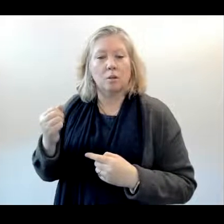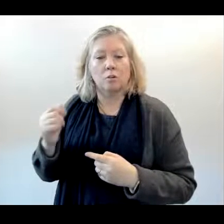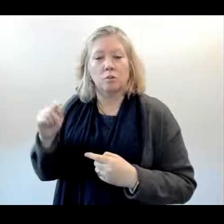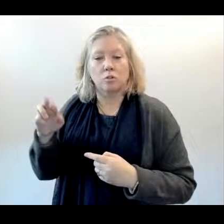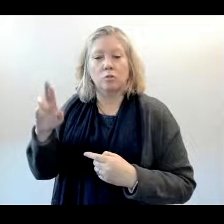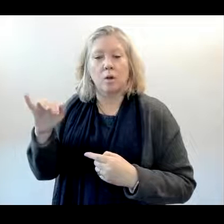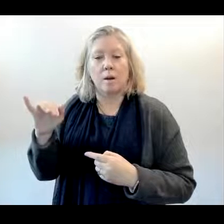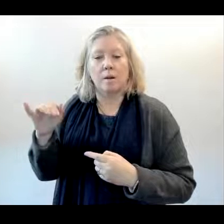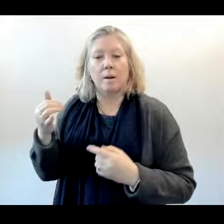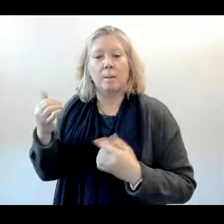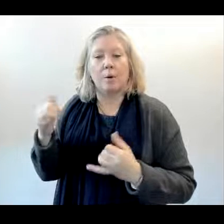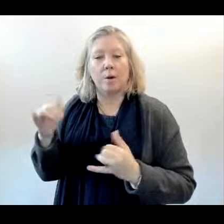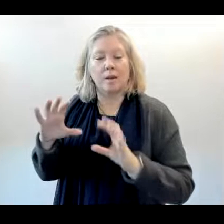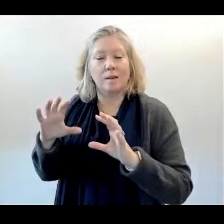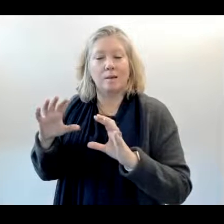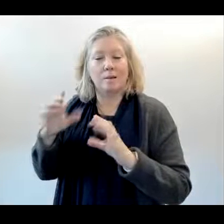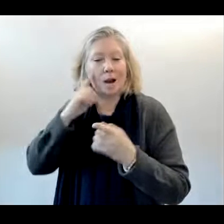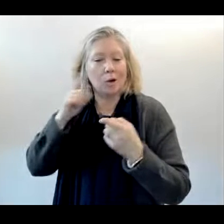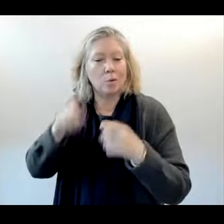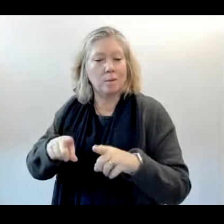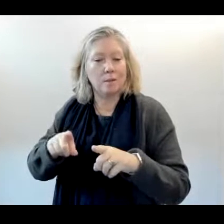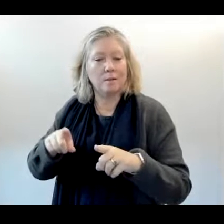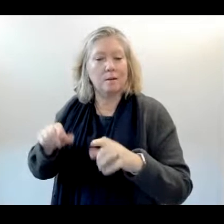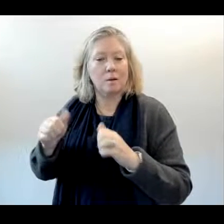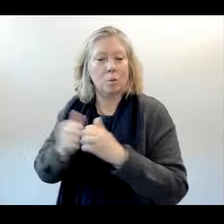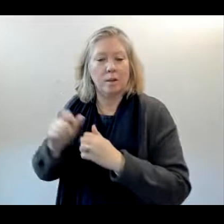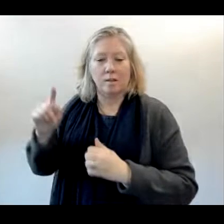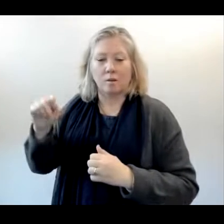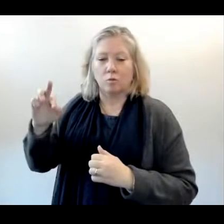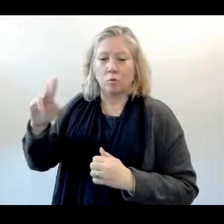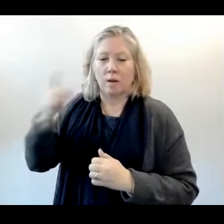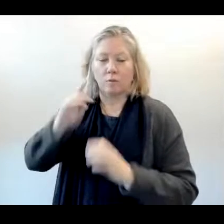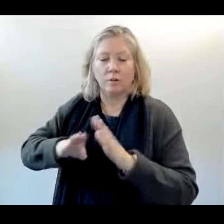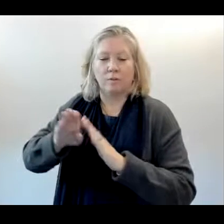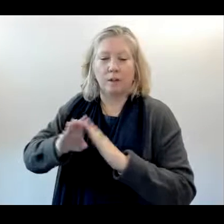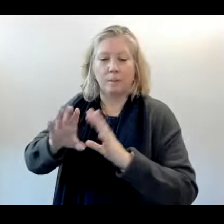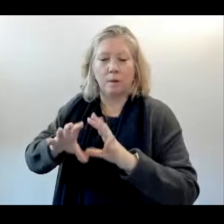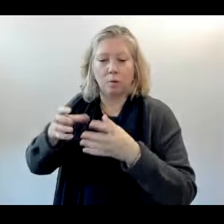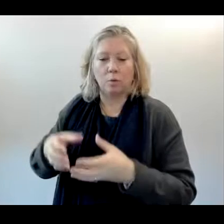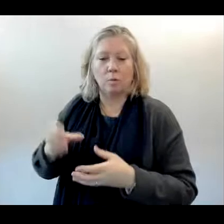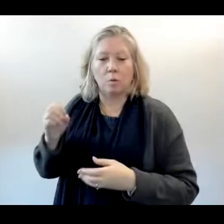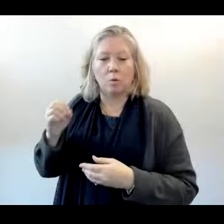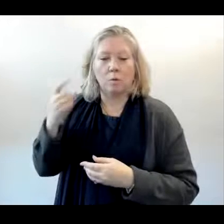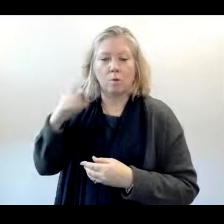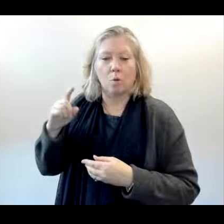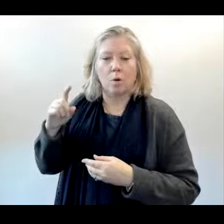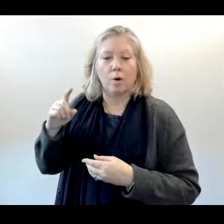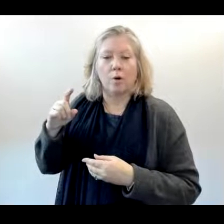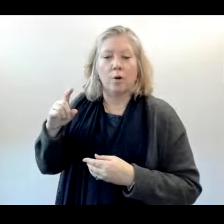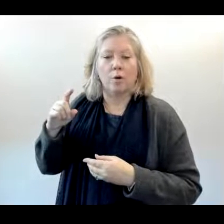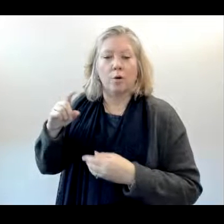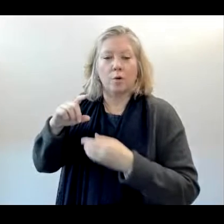of Pittsburgh for activities related to the Bedford Choice Phase 1 project for Block 11E,